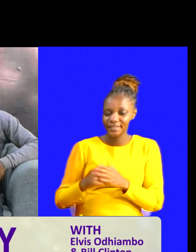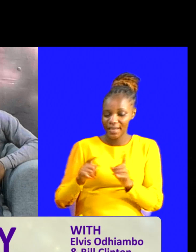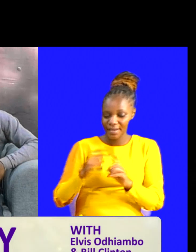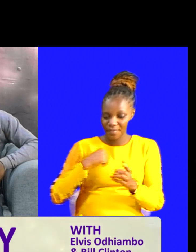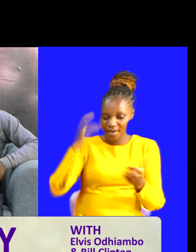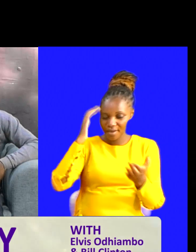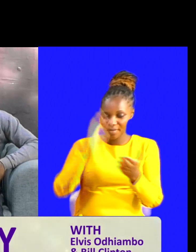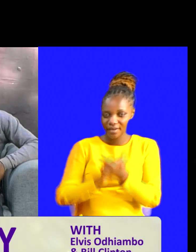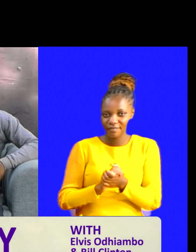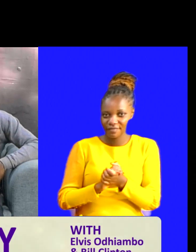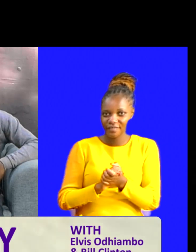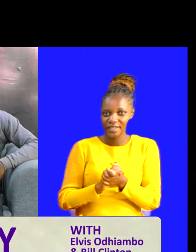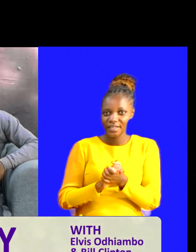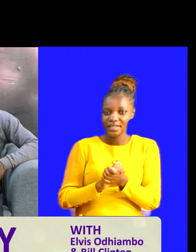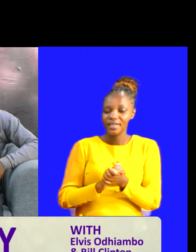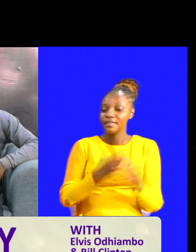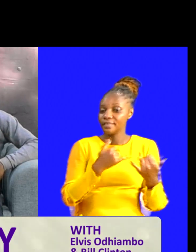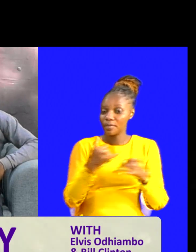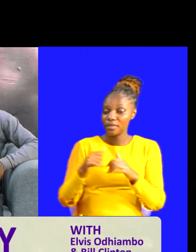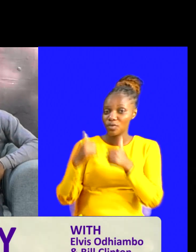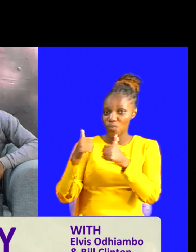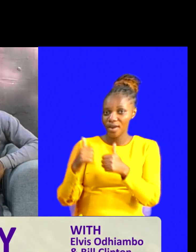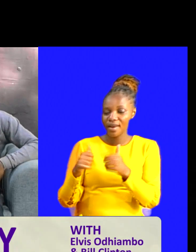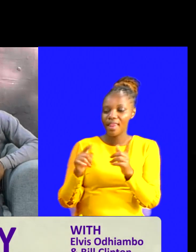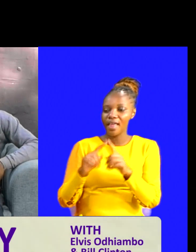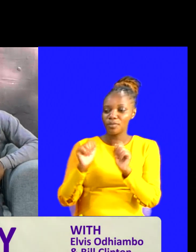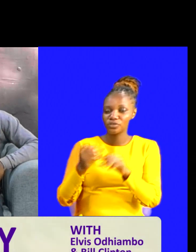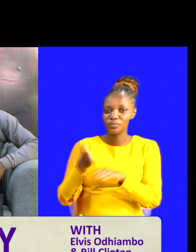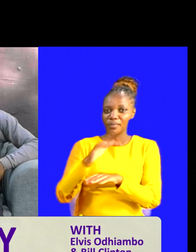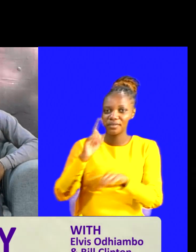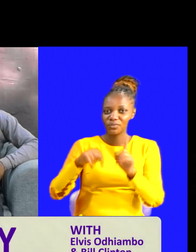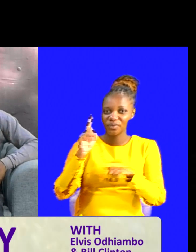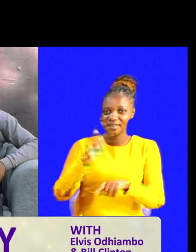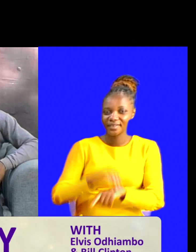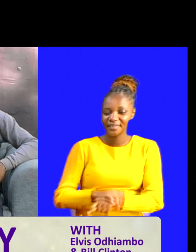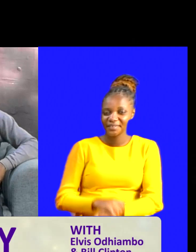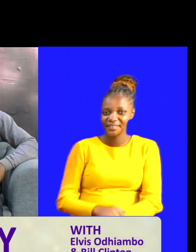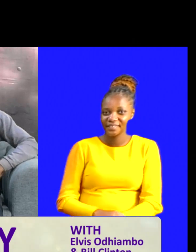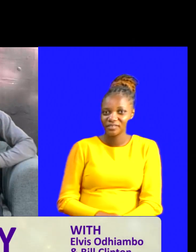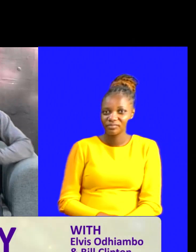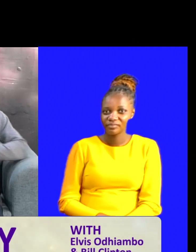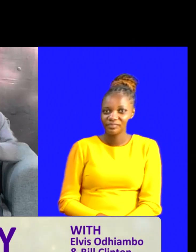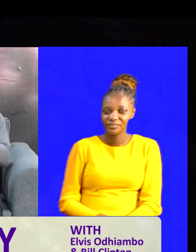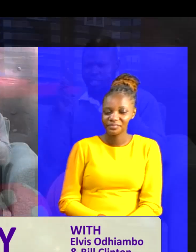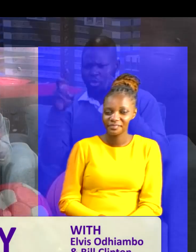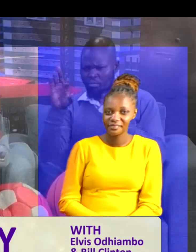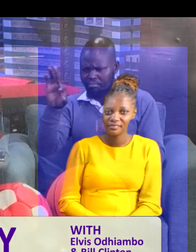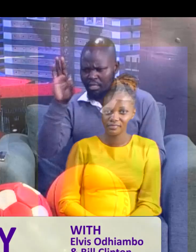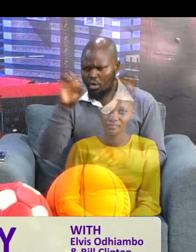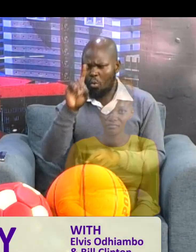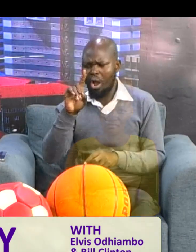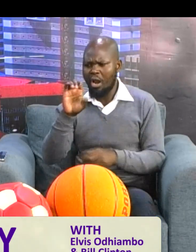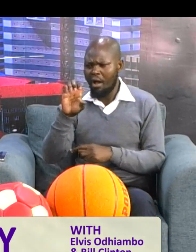believe that they are playing really well, and they'll be back to winning ways. Thank you so much, Bill.